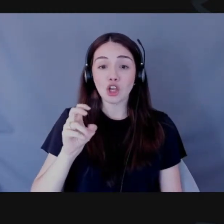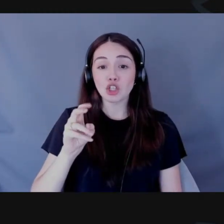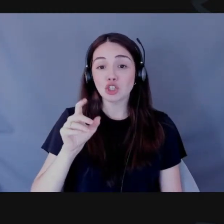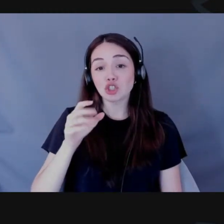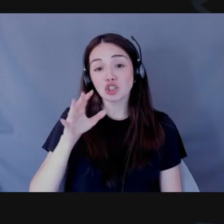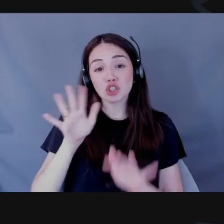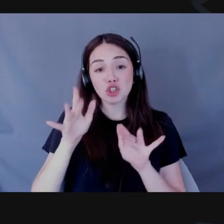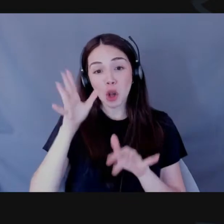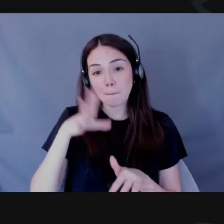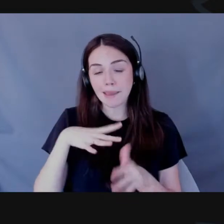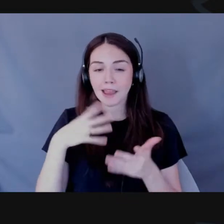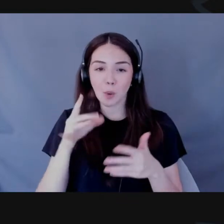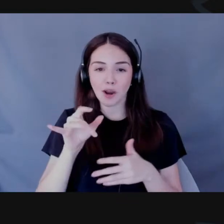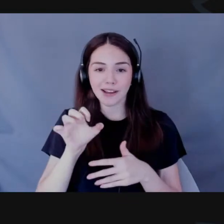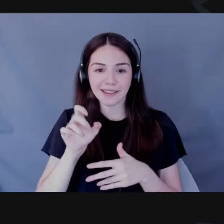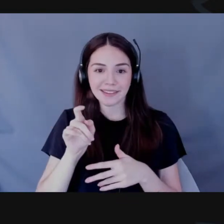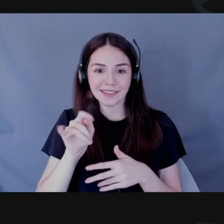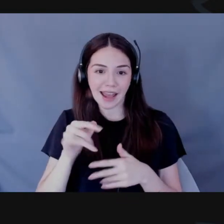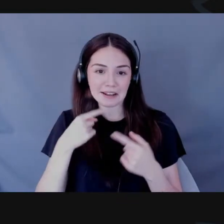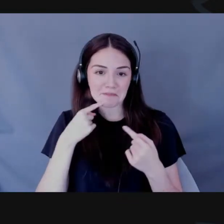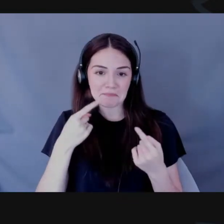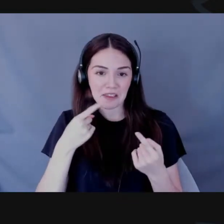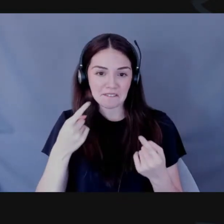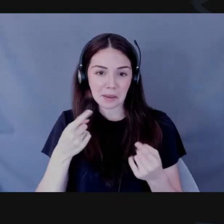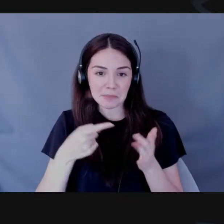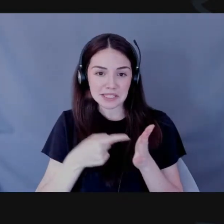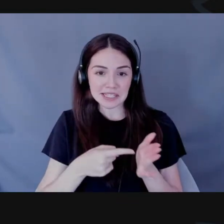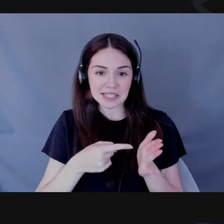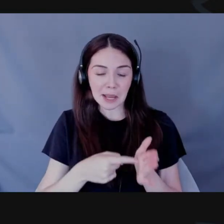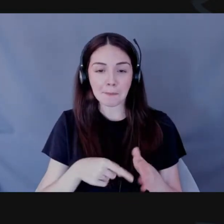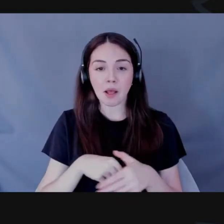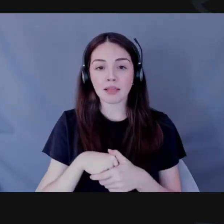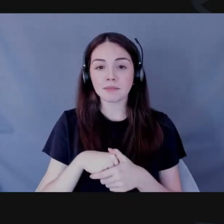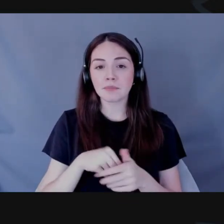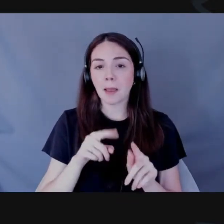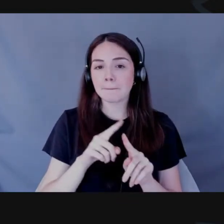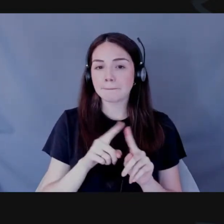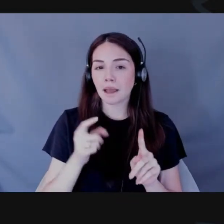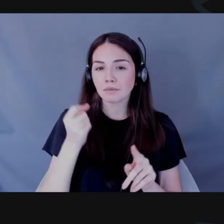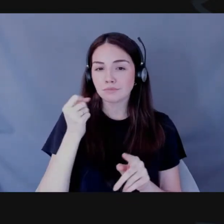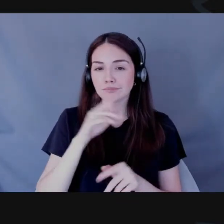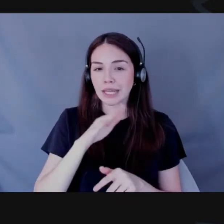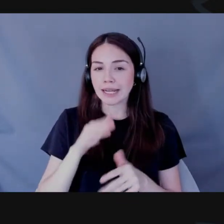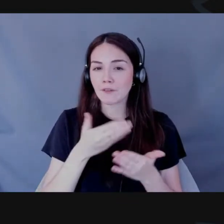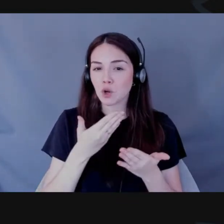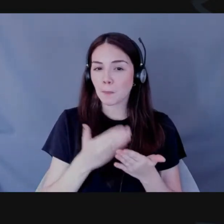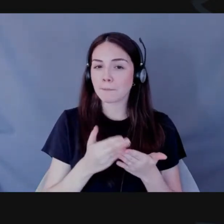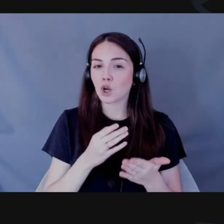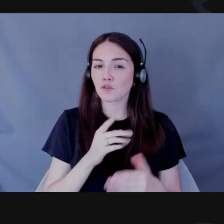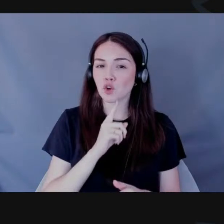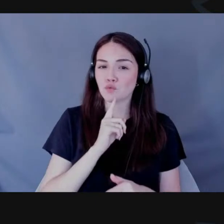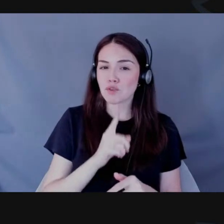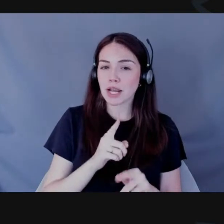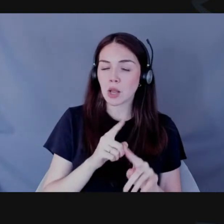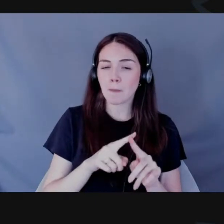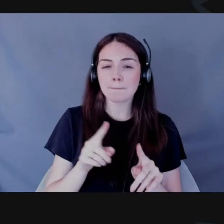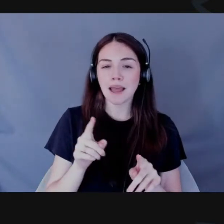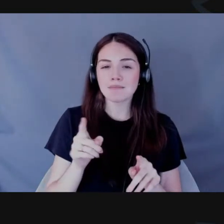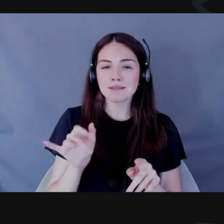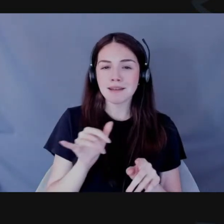famous. The fascination is they never are proven to actually exist, but they also never seem to go